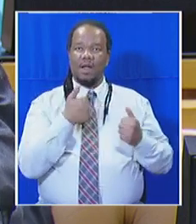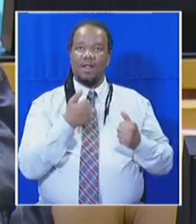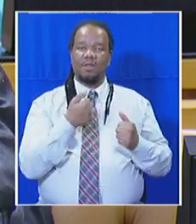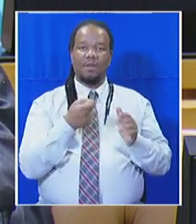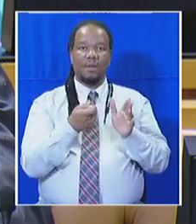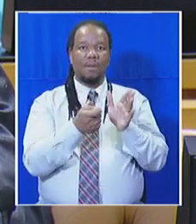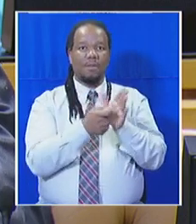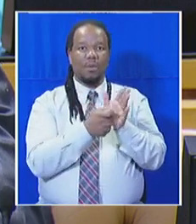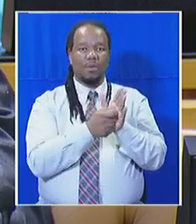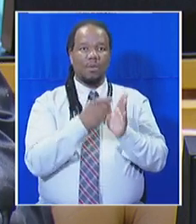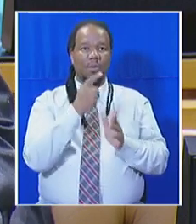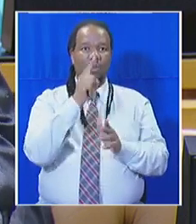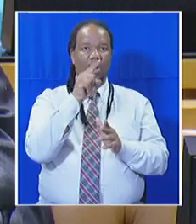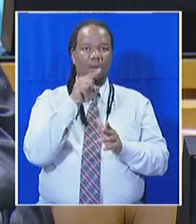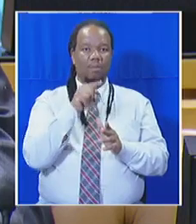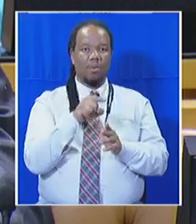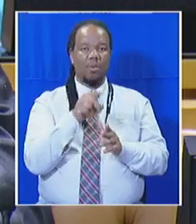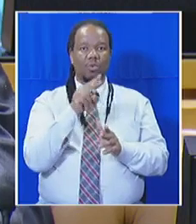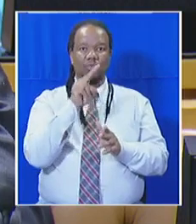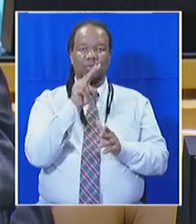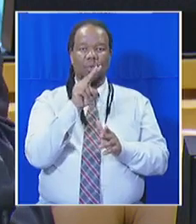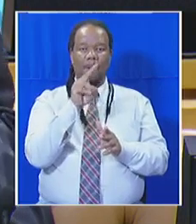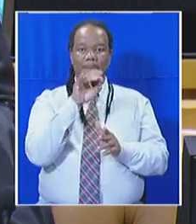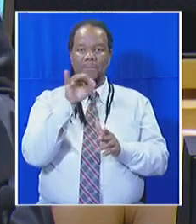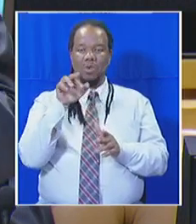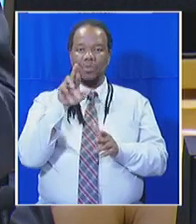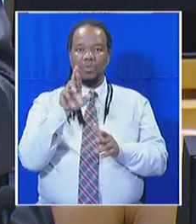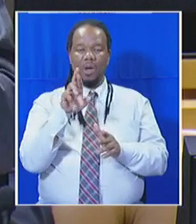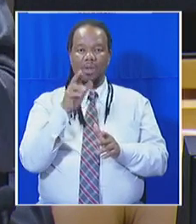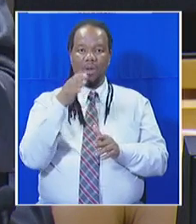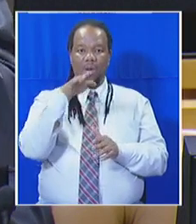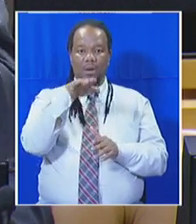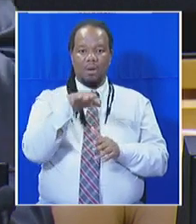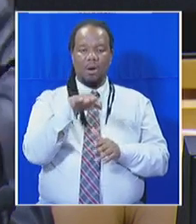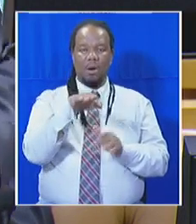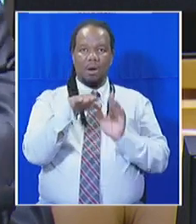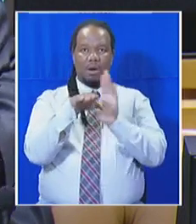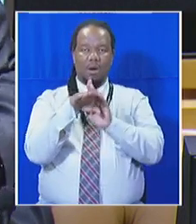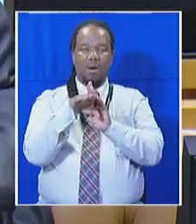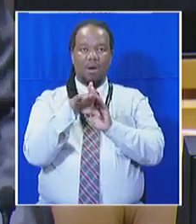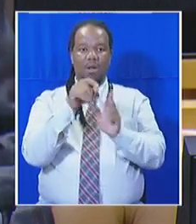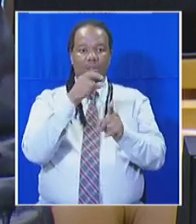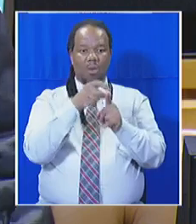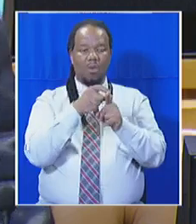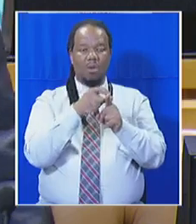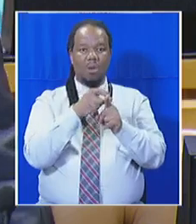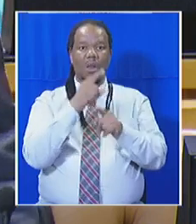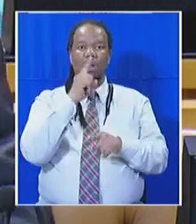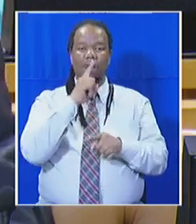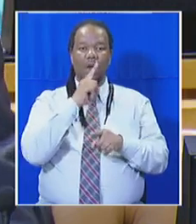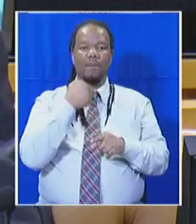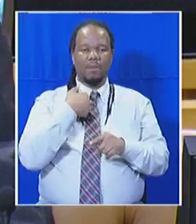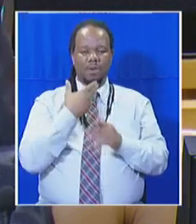a 1.2 million rand car. Yes. And I'm saying I withdraw the word lie. Yes. But the